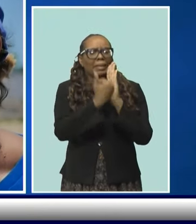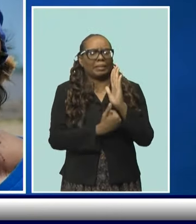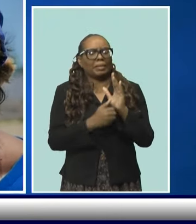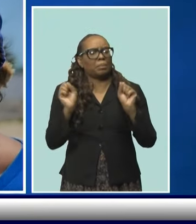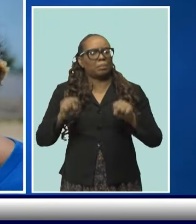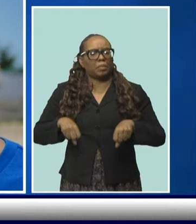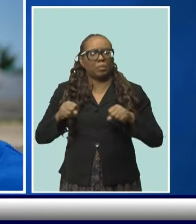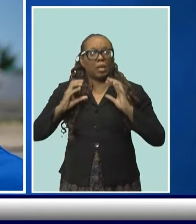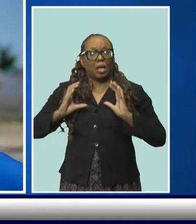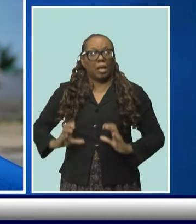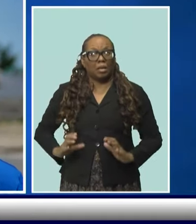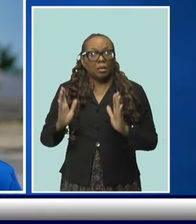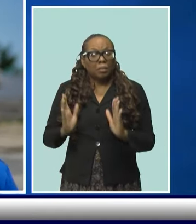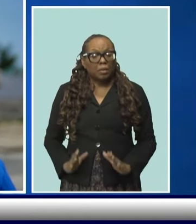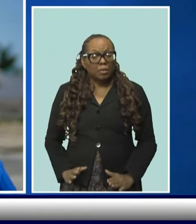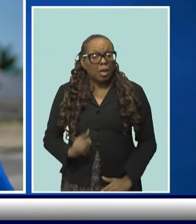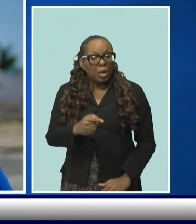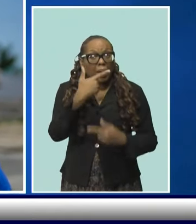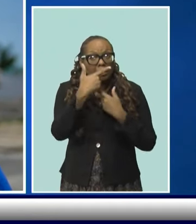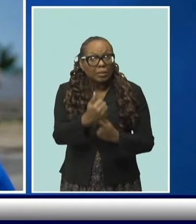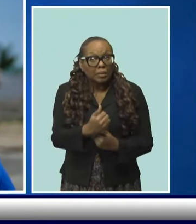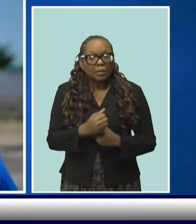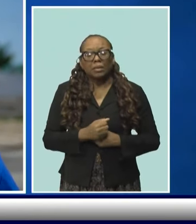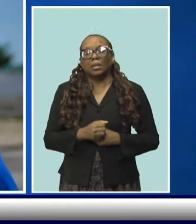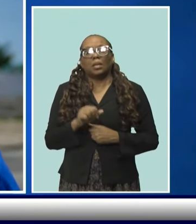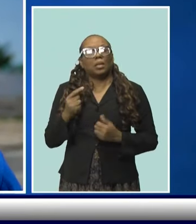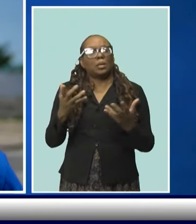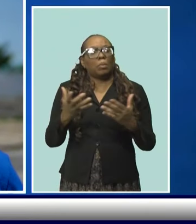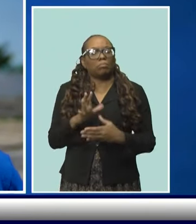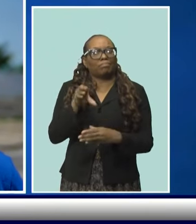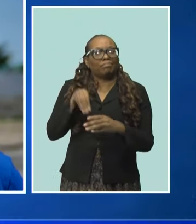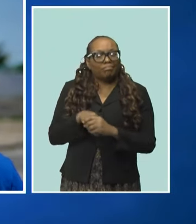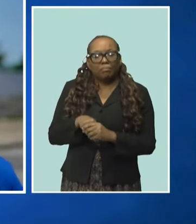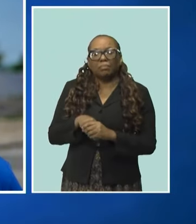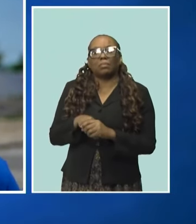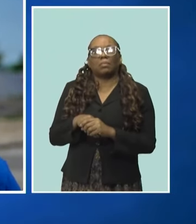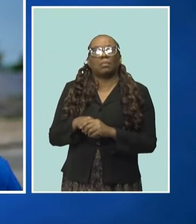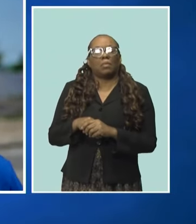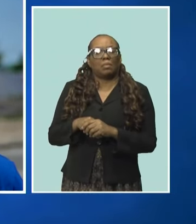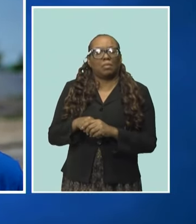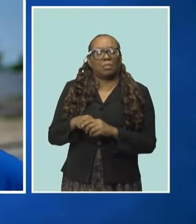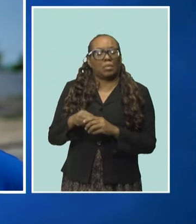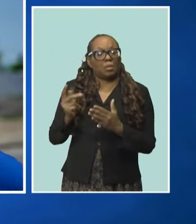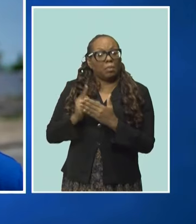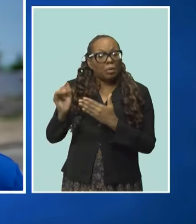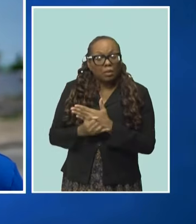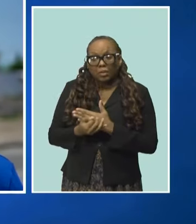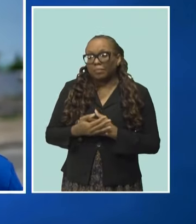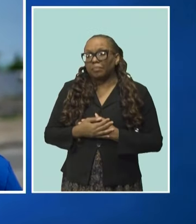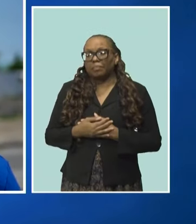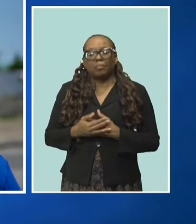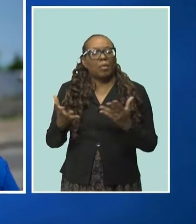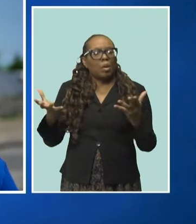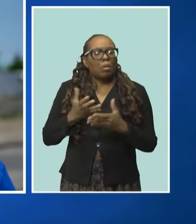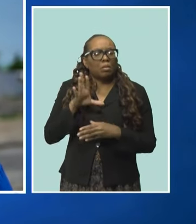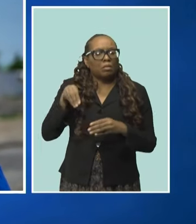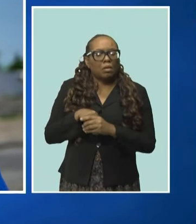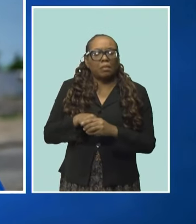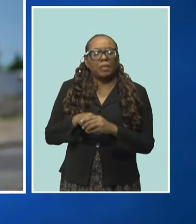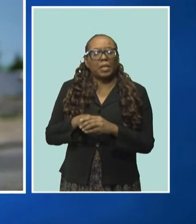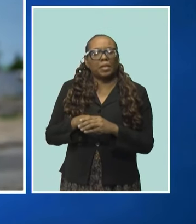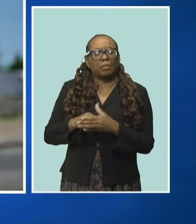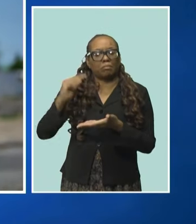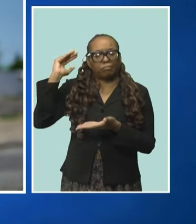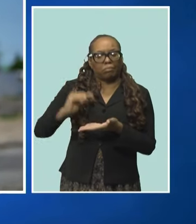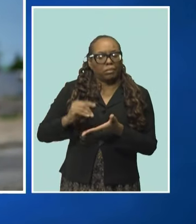so anybody who's interested to be in part of this movement and this fuel cost reduction